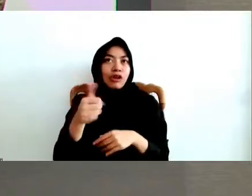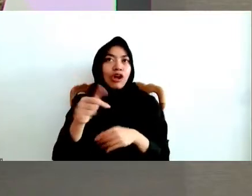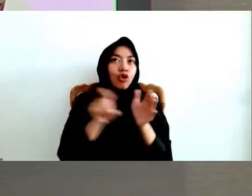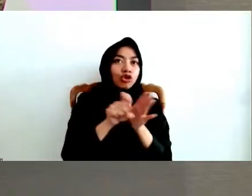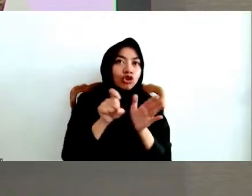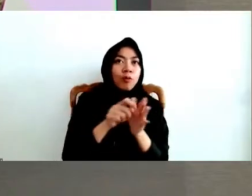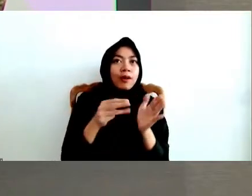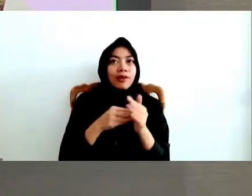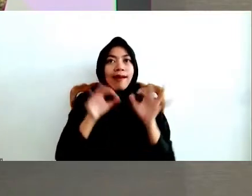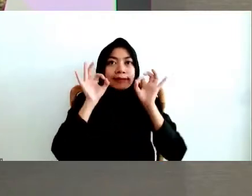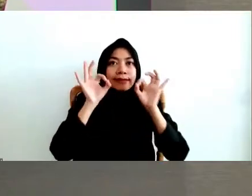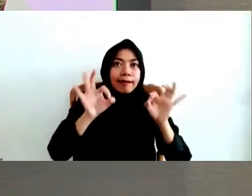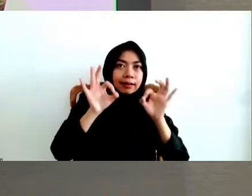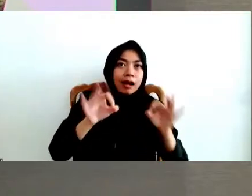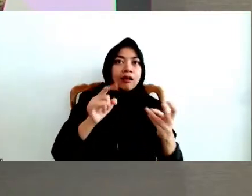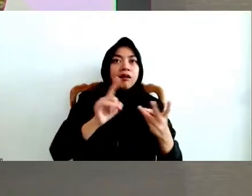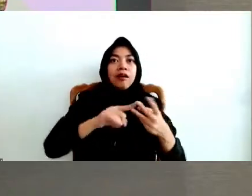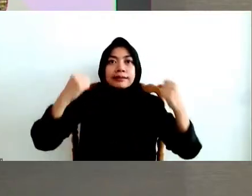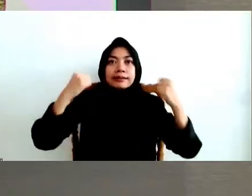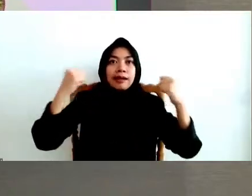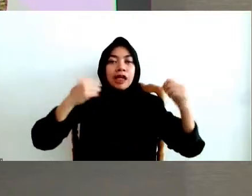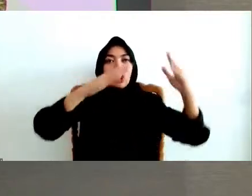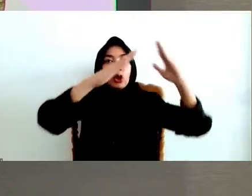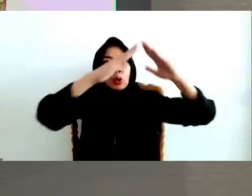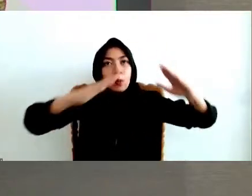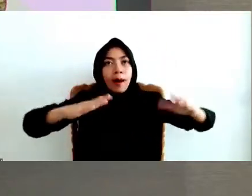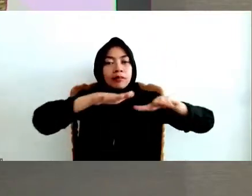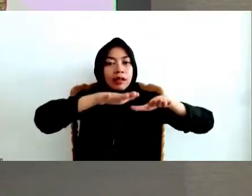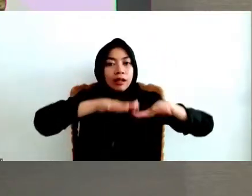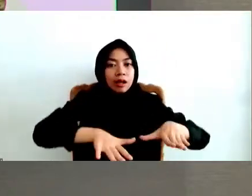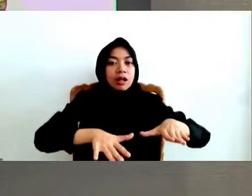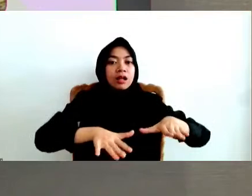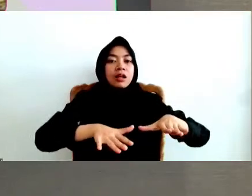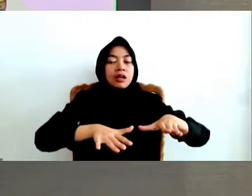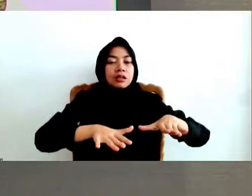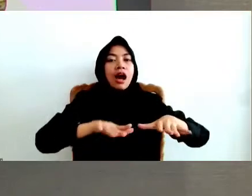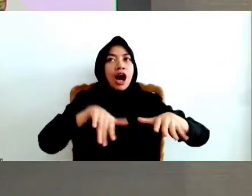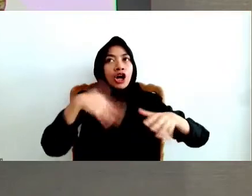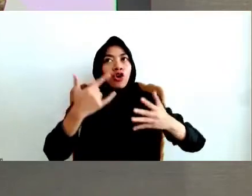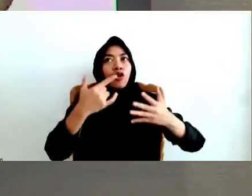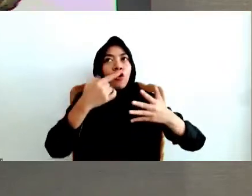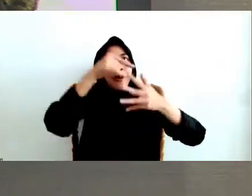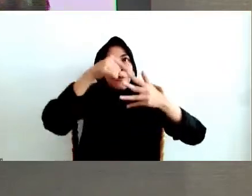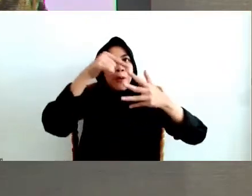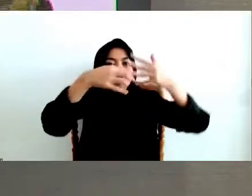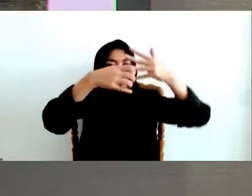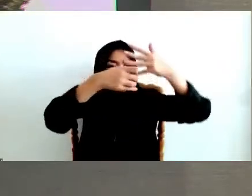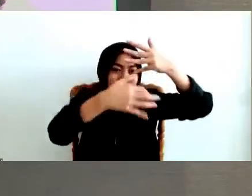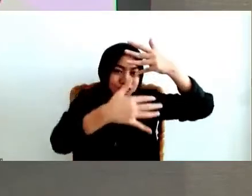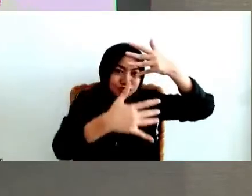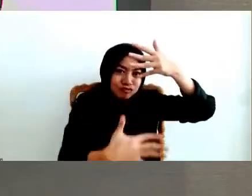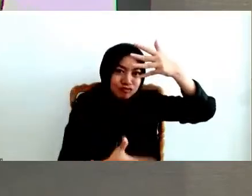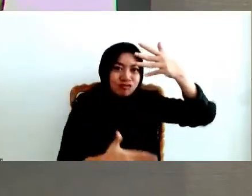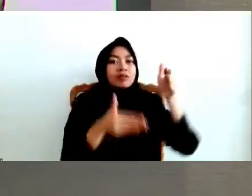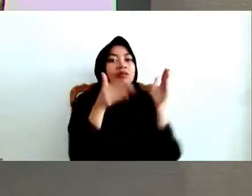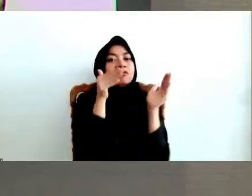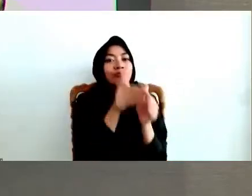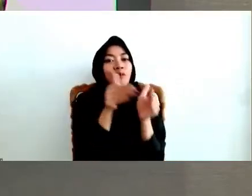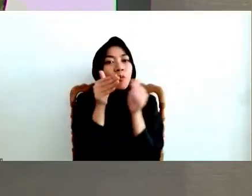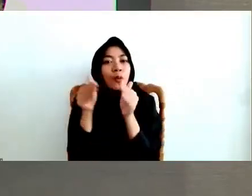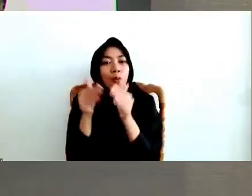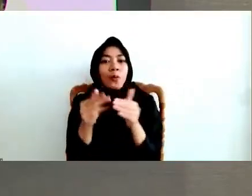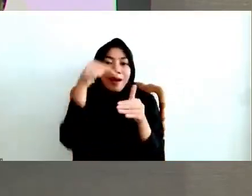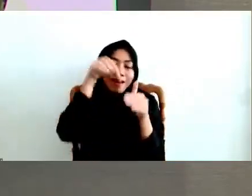health, housing, so that to some extent actually reflect also the other dimension other than food,